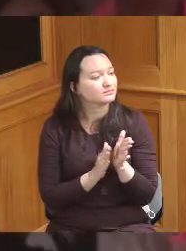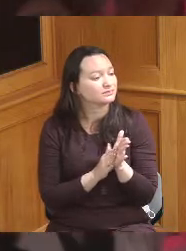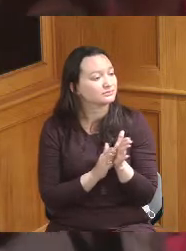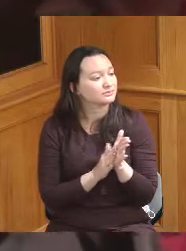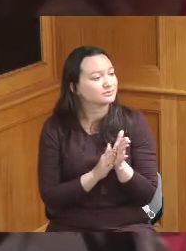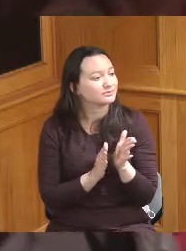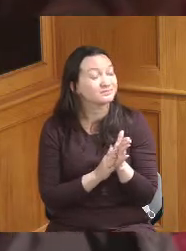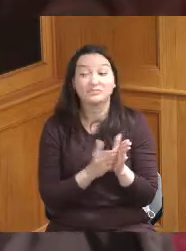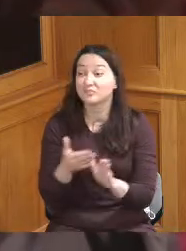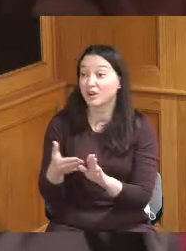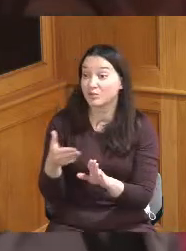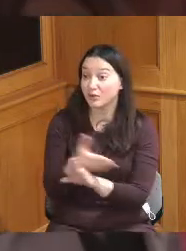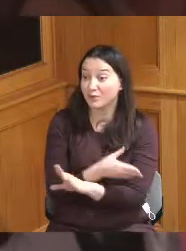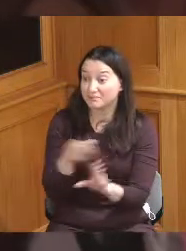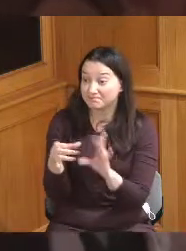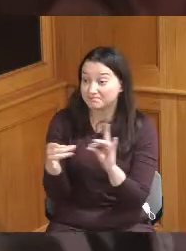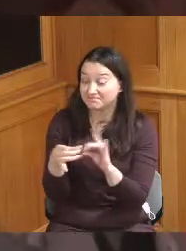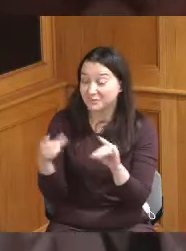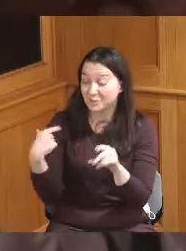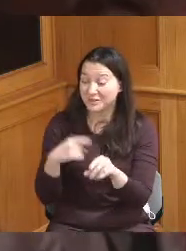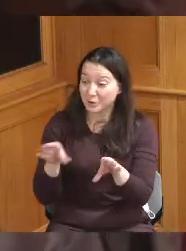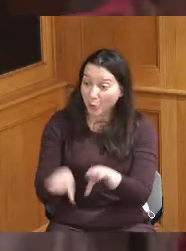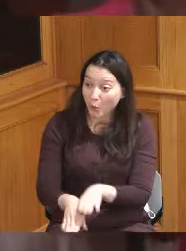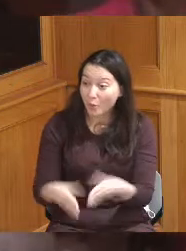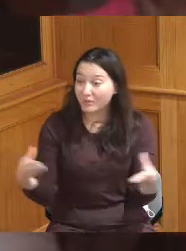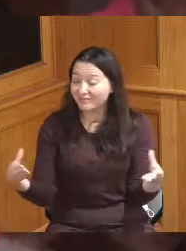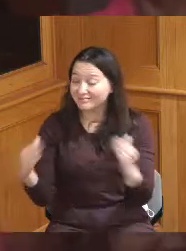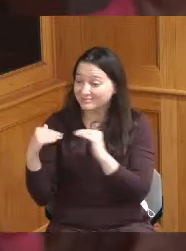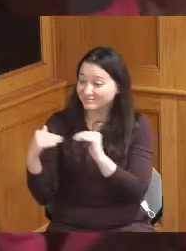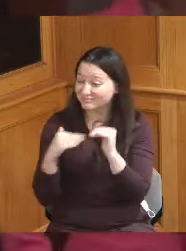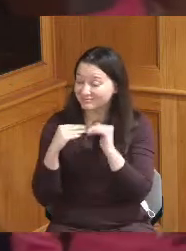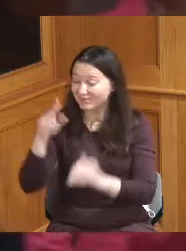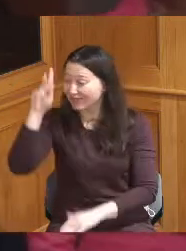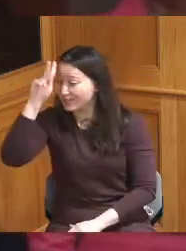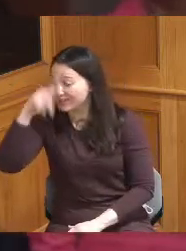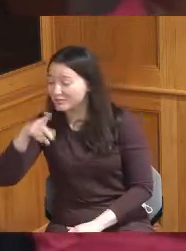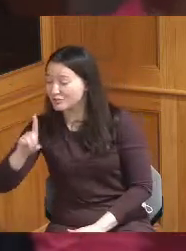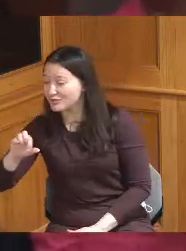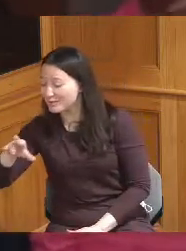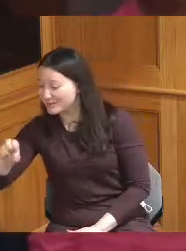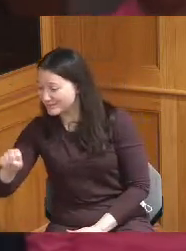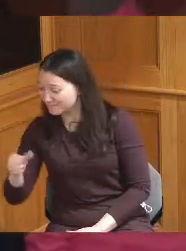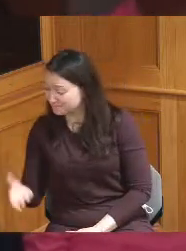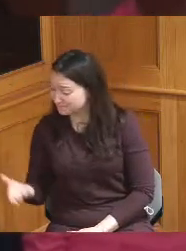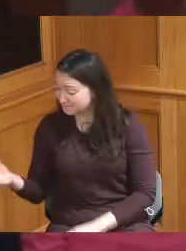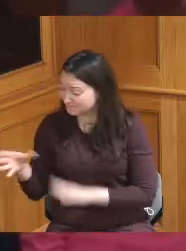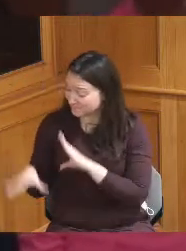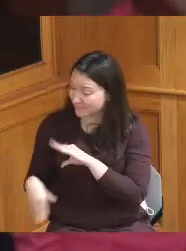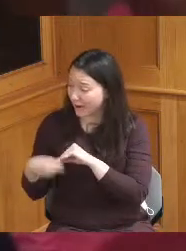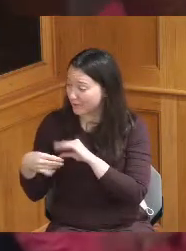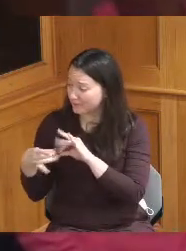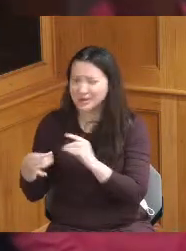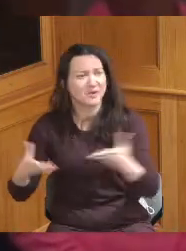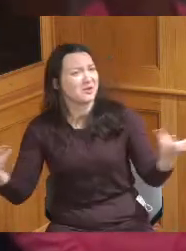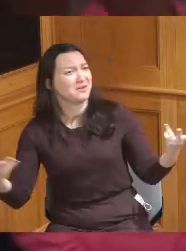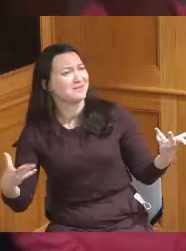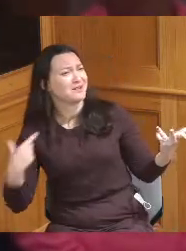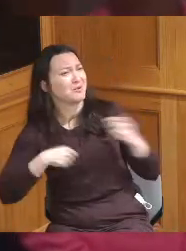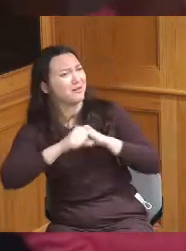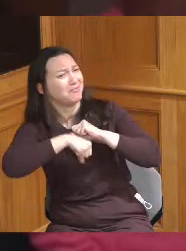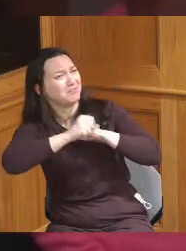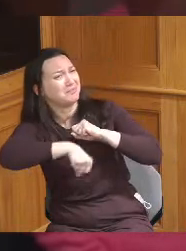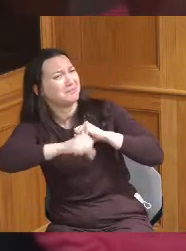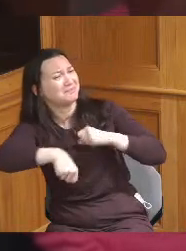Now, before you say anything, we're going to open it up to my colleagues, Vice President Driehaus, to add any... What more is there to